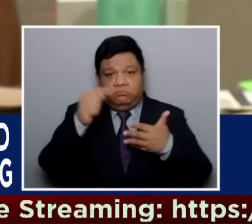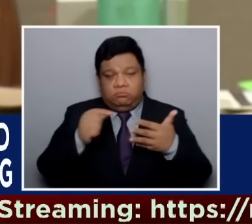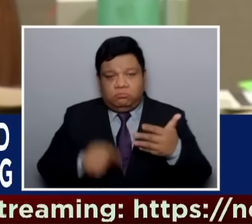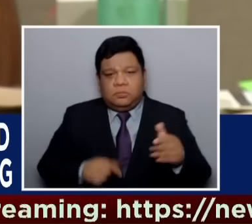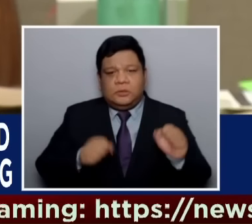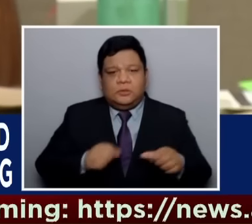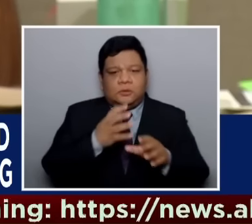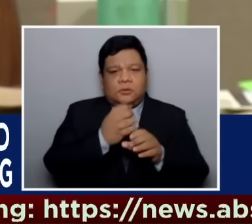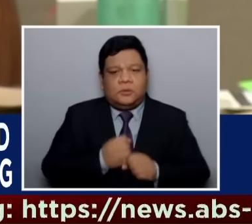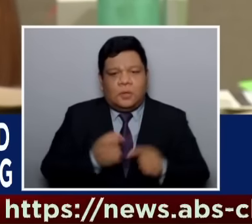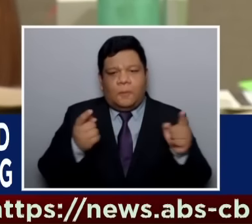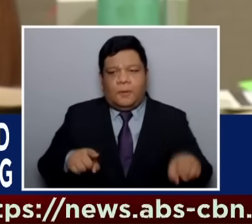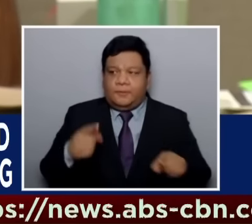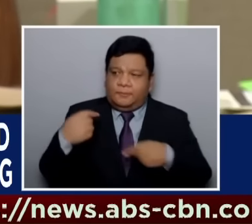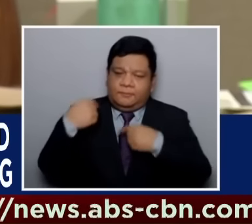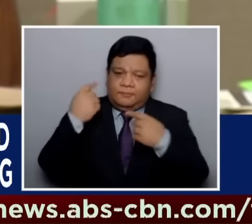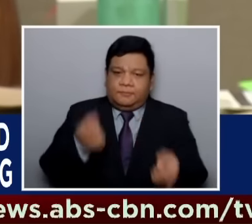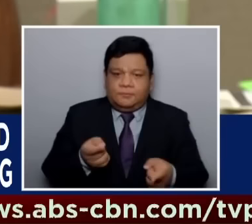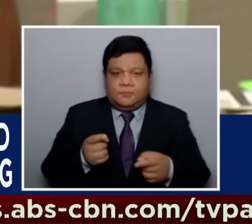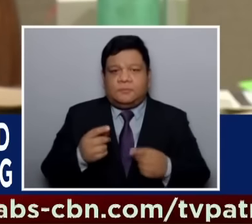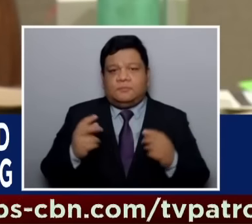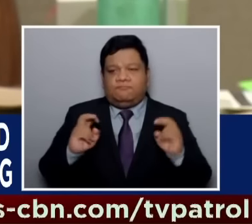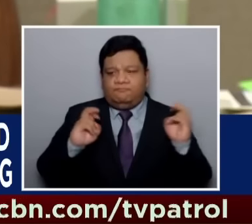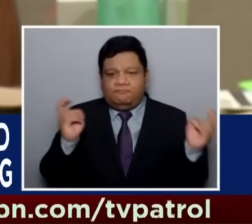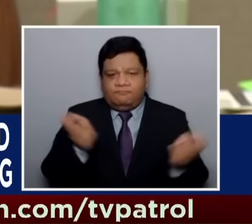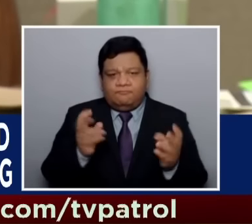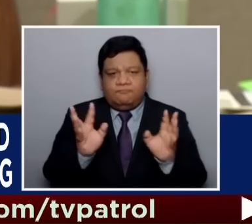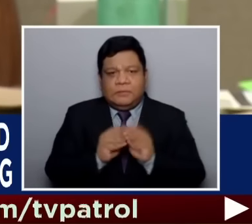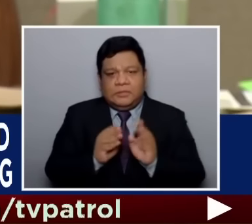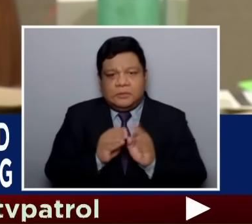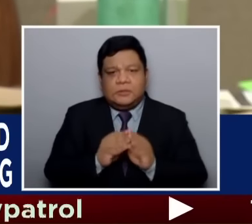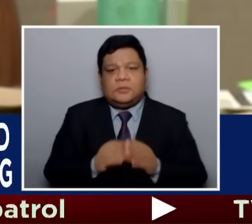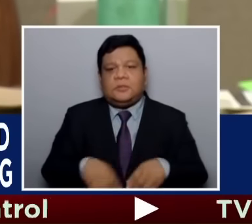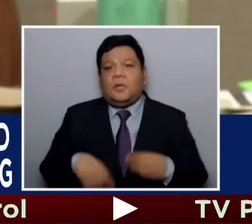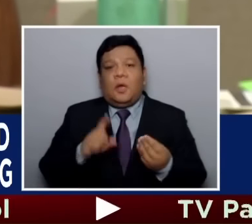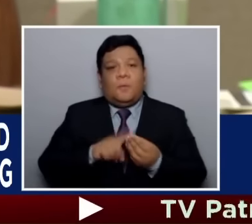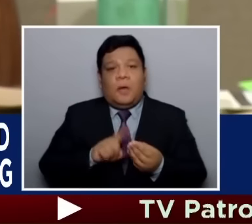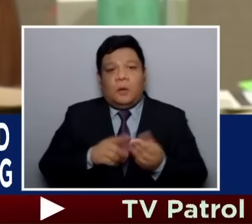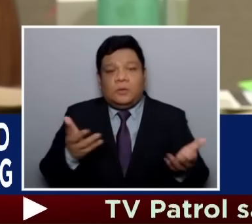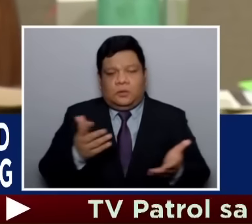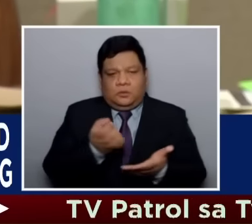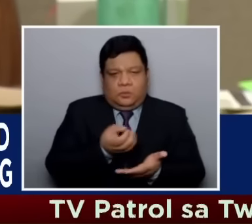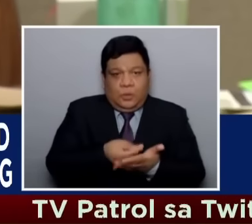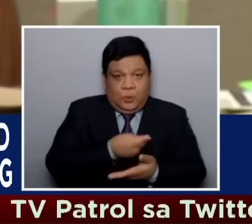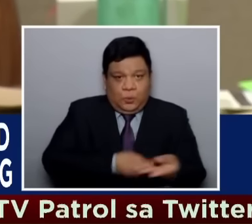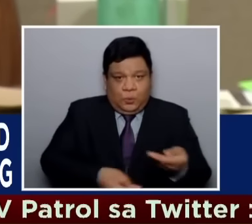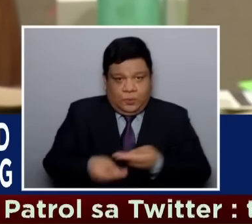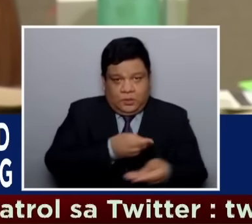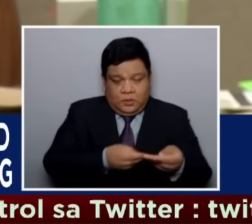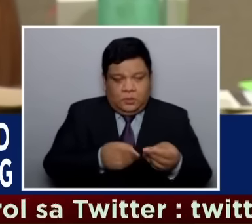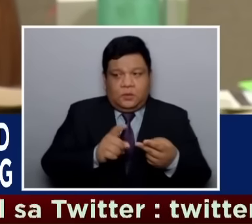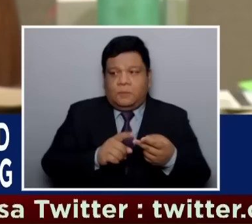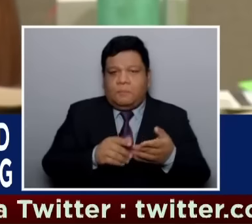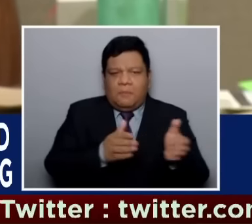what's happening for the past three cabinet meetings. It's all about our economy, the economic